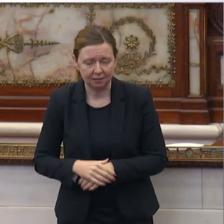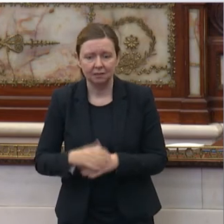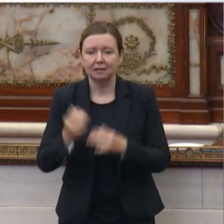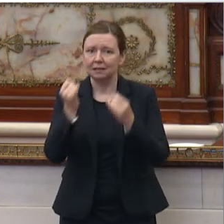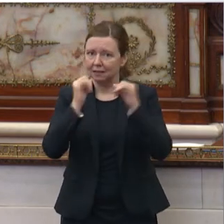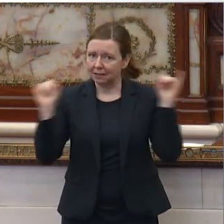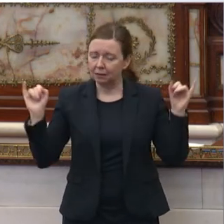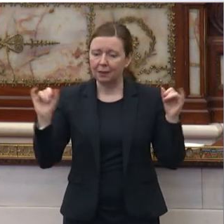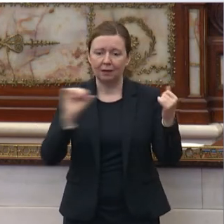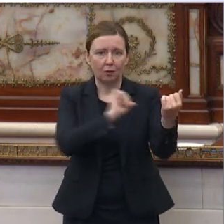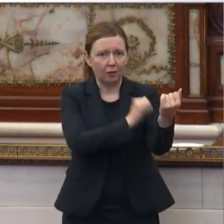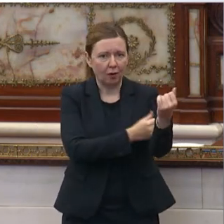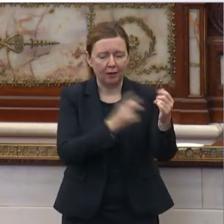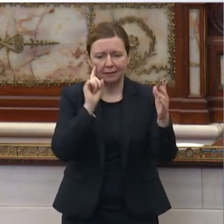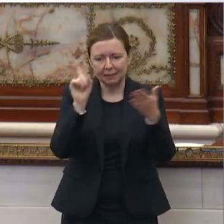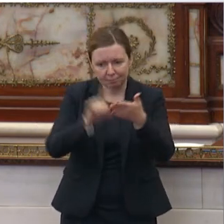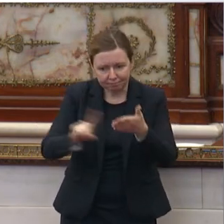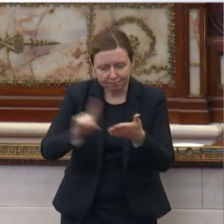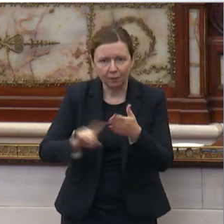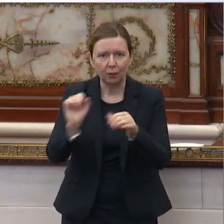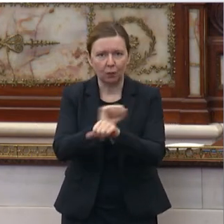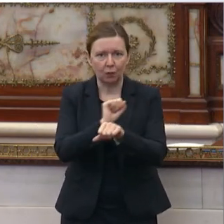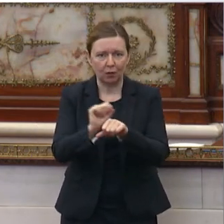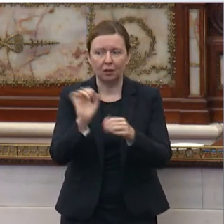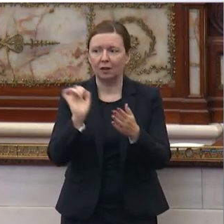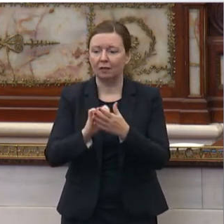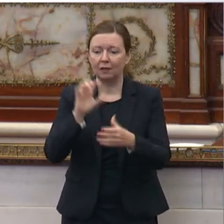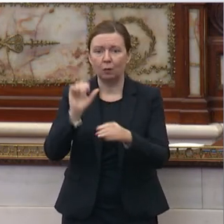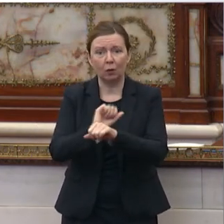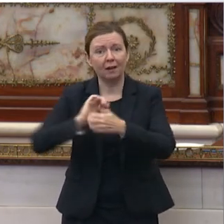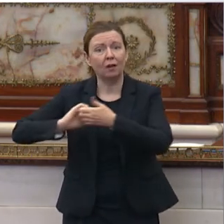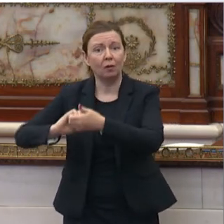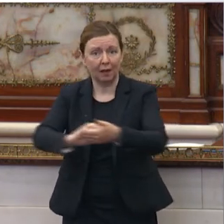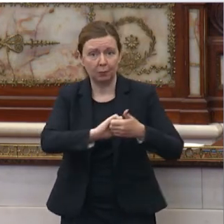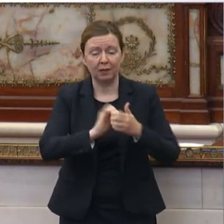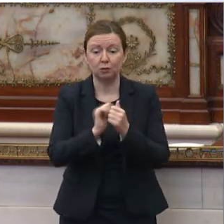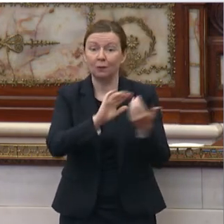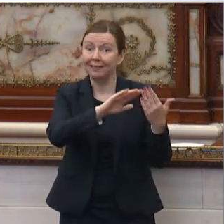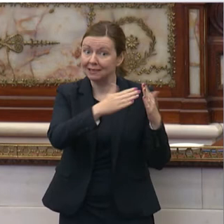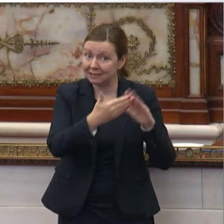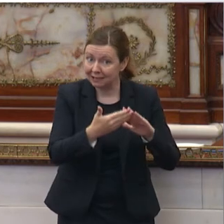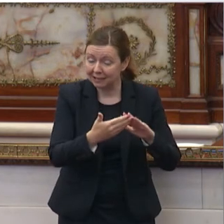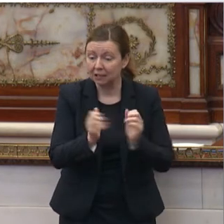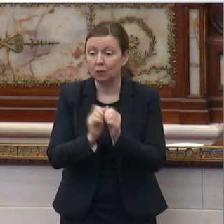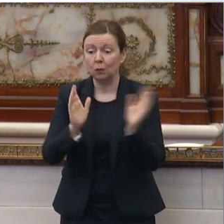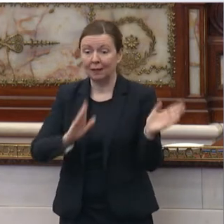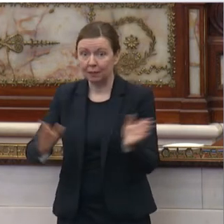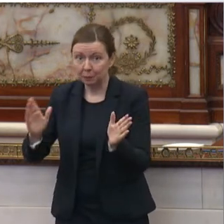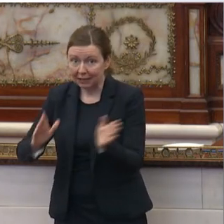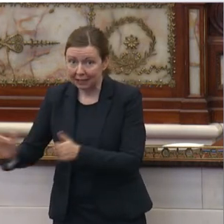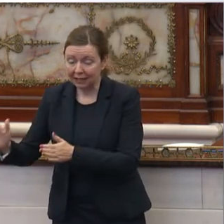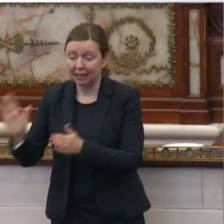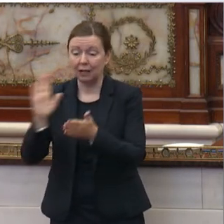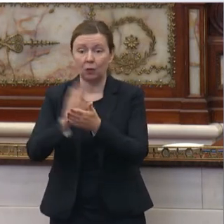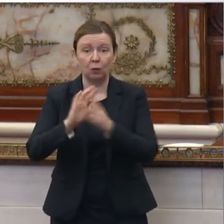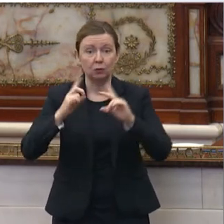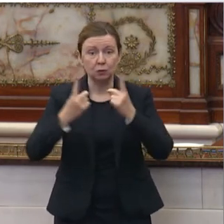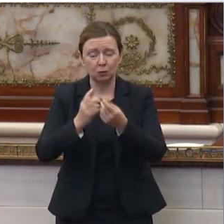independent authorities that take a look at this work, that work in collaboration with the city, with planning, with the school